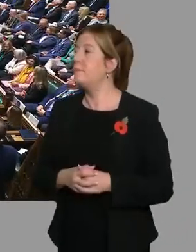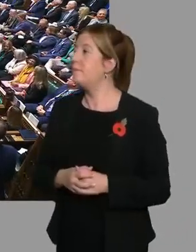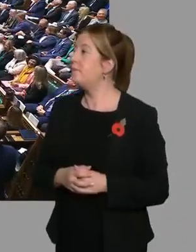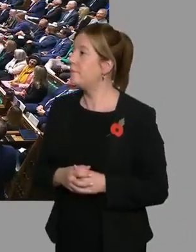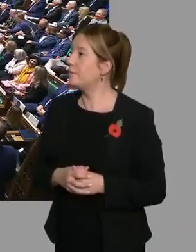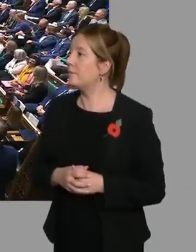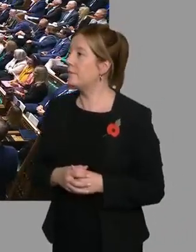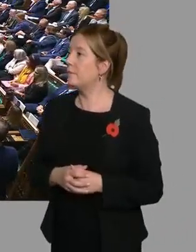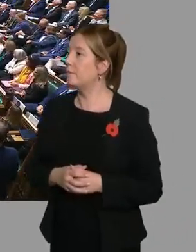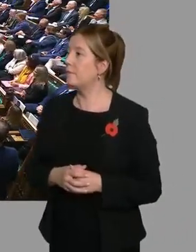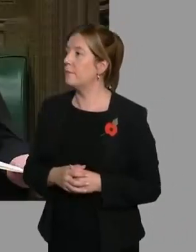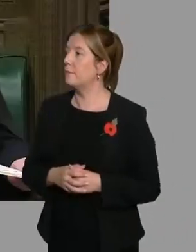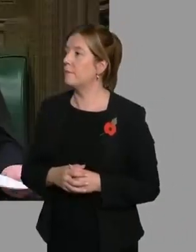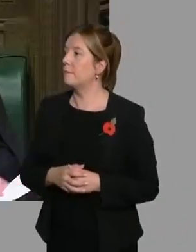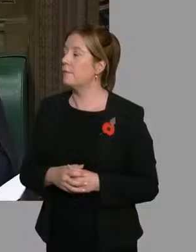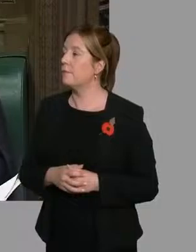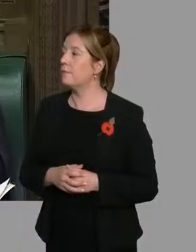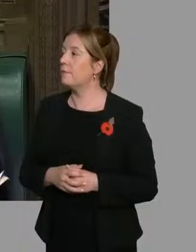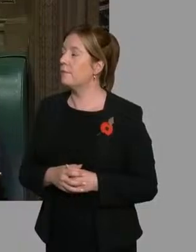Order!